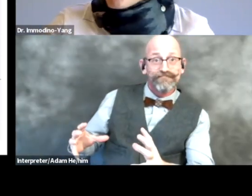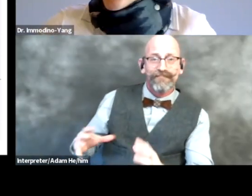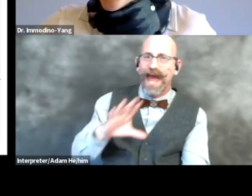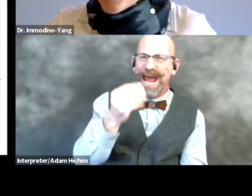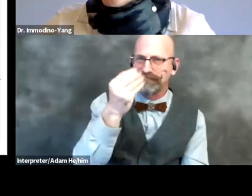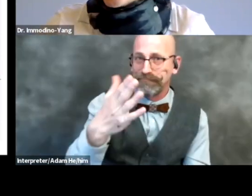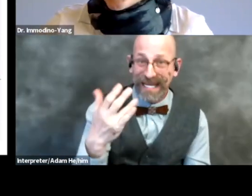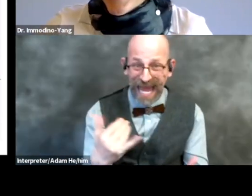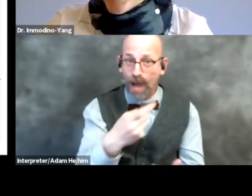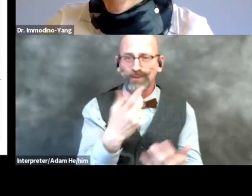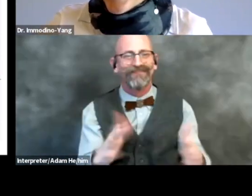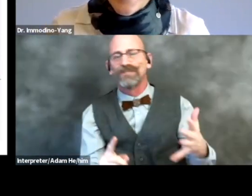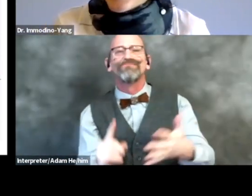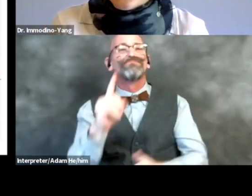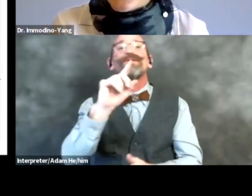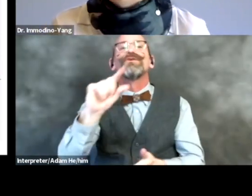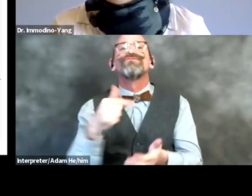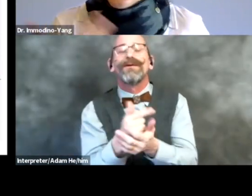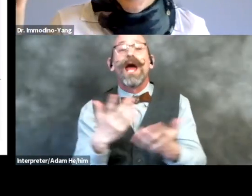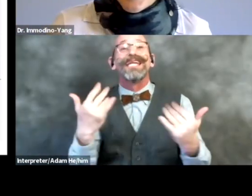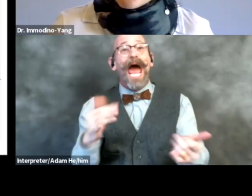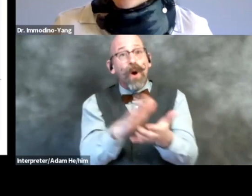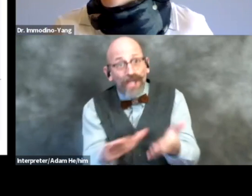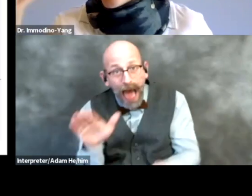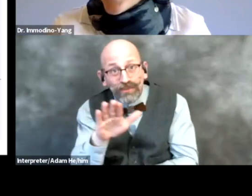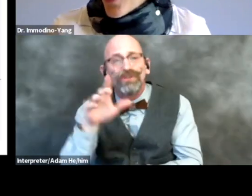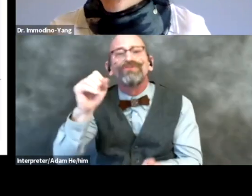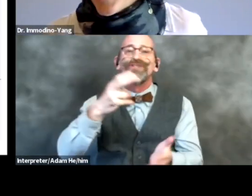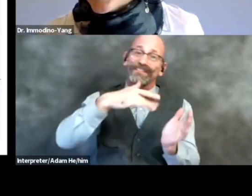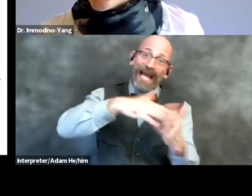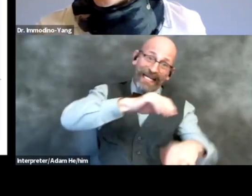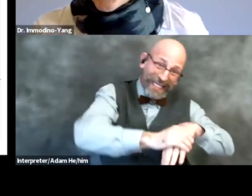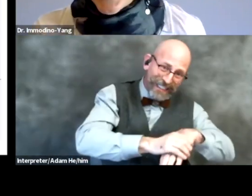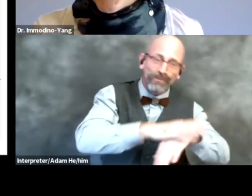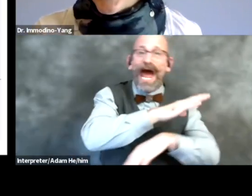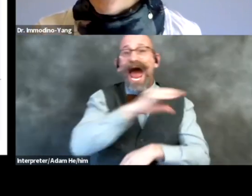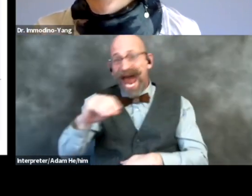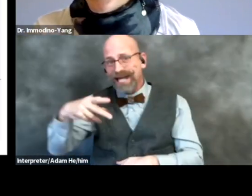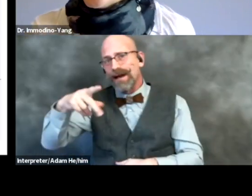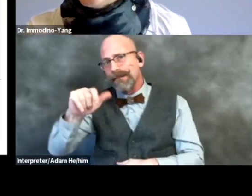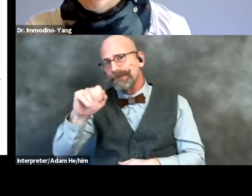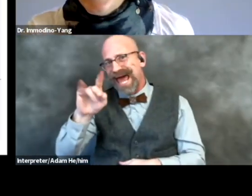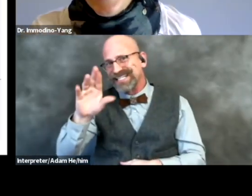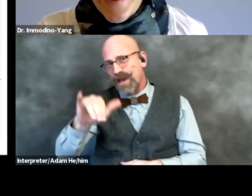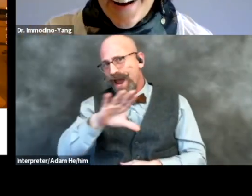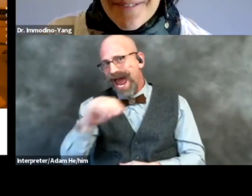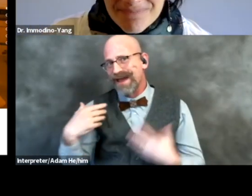both English and planetary and health sciences. So there you go.